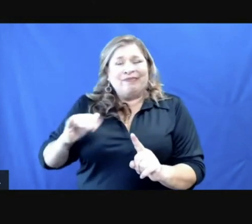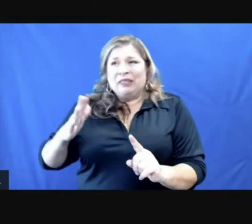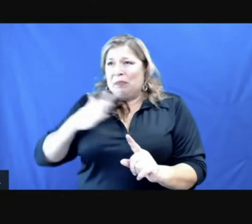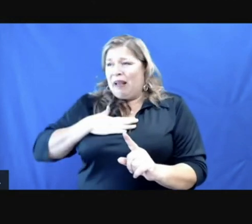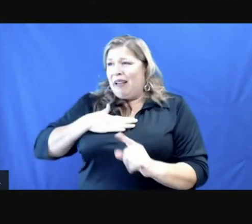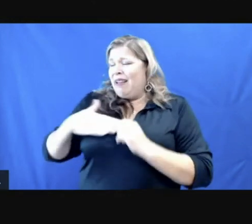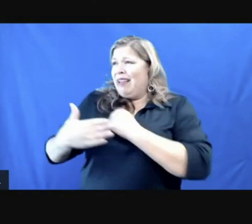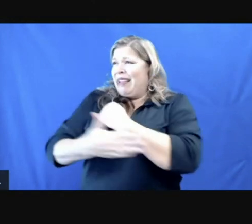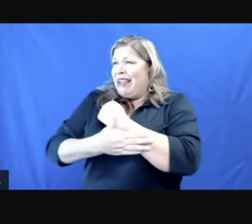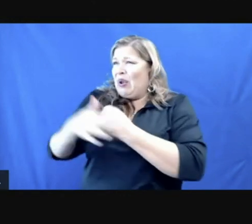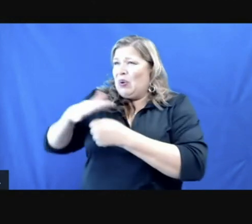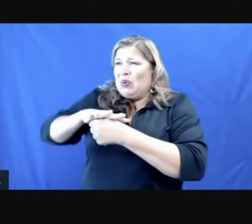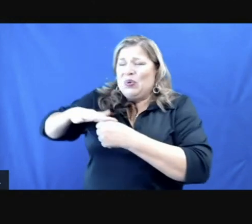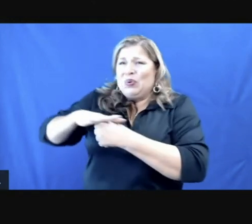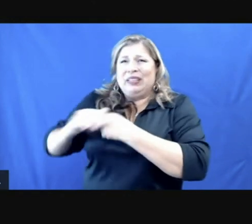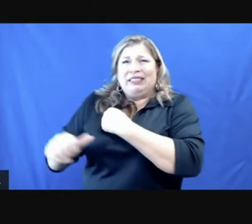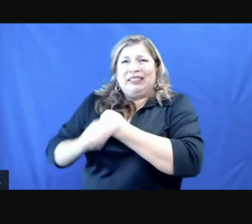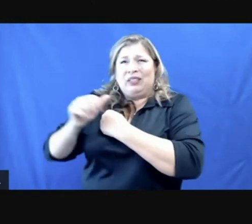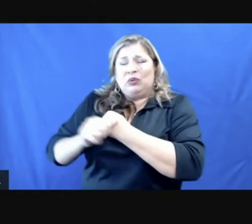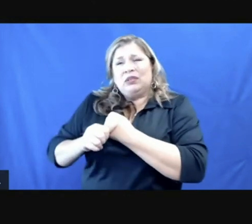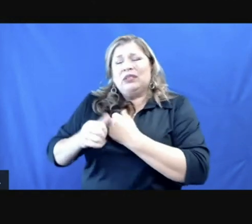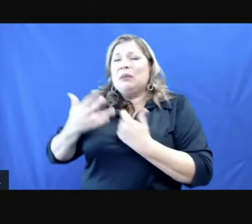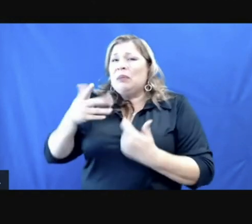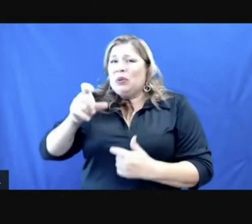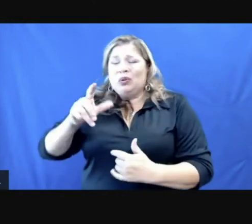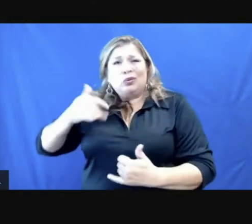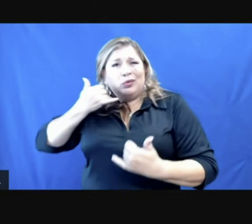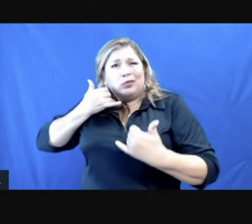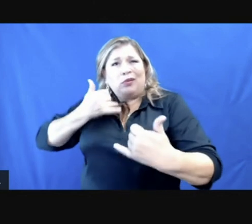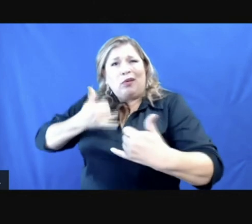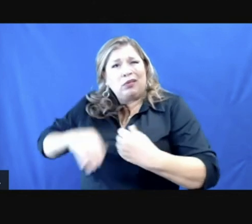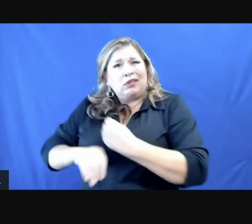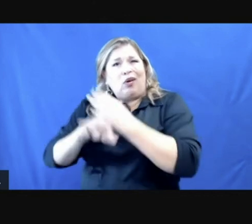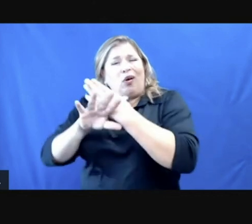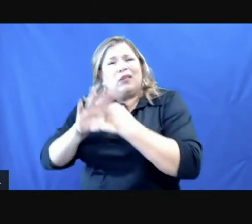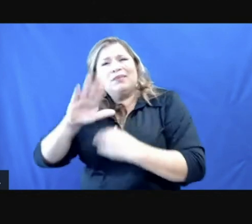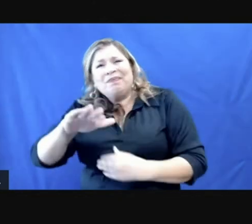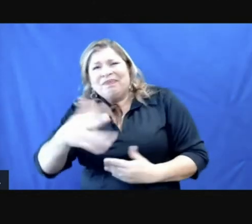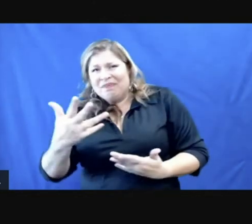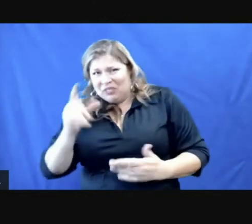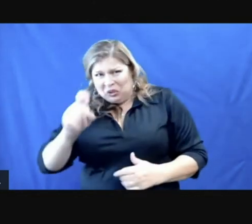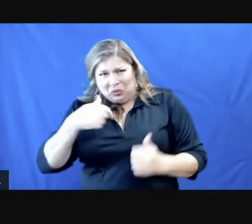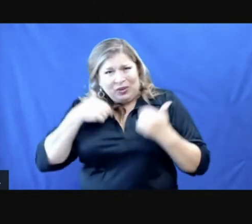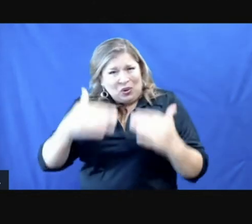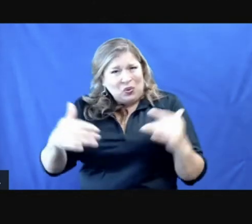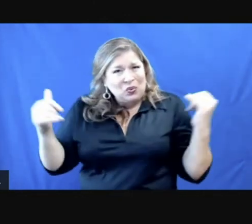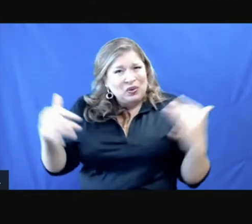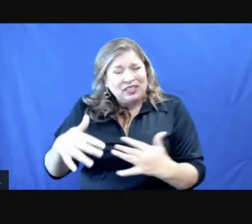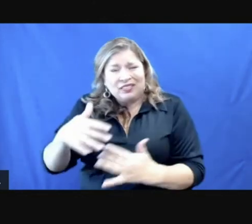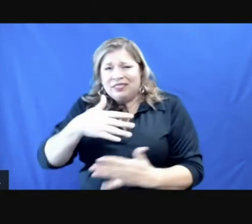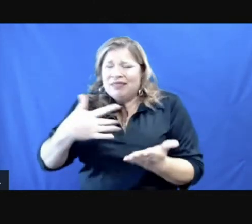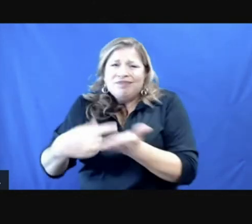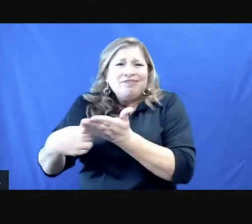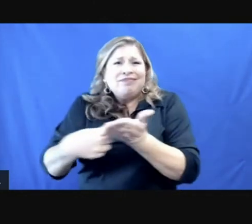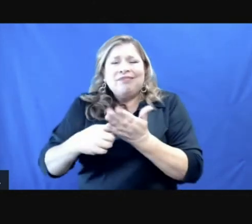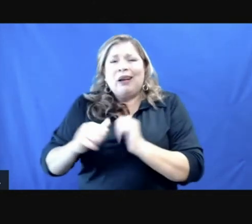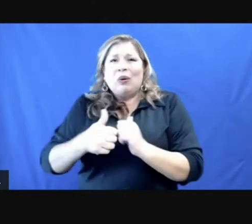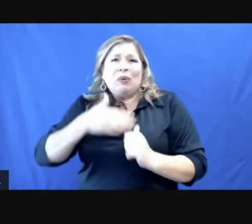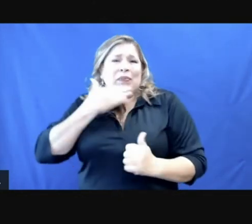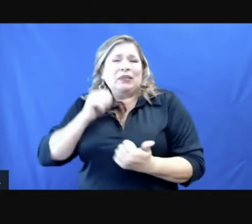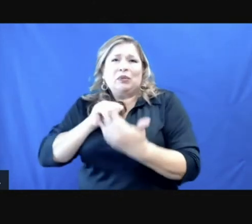the phone, call those you were going to gather with, and have a conversation and maybe make a different decision. I think it will pay off in the long run for all of